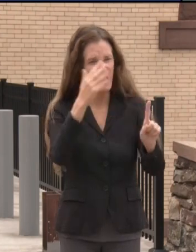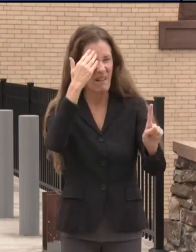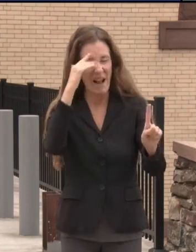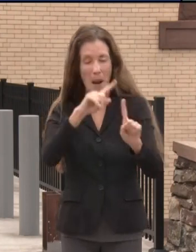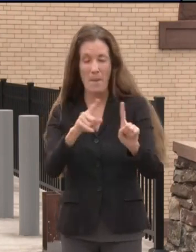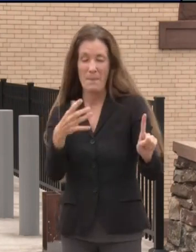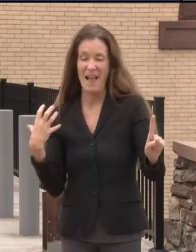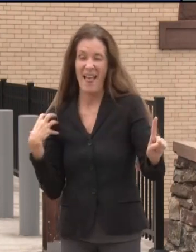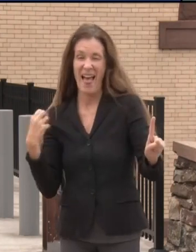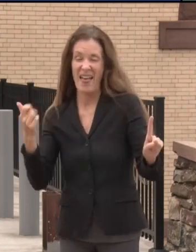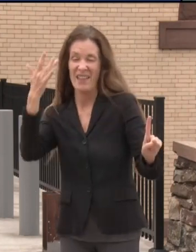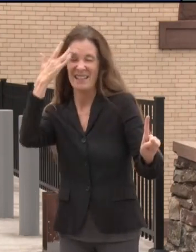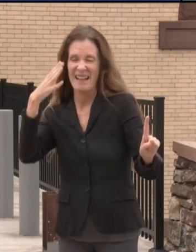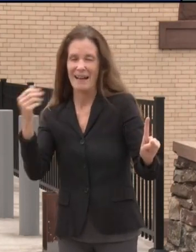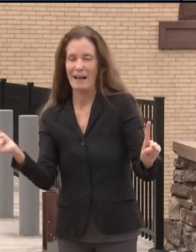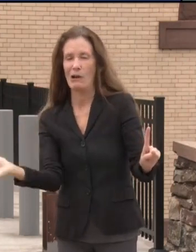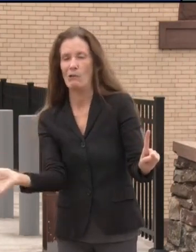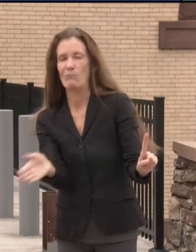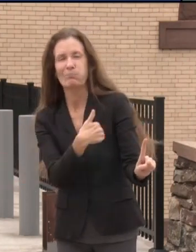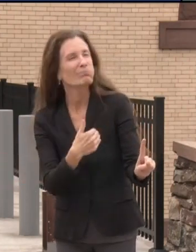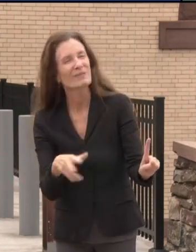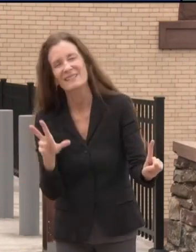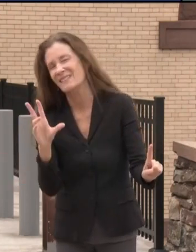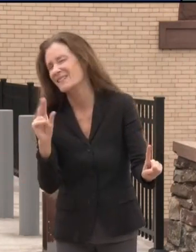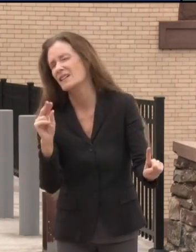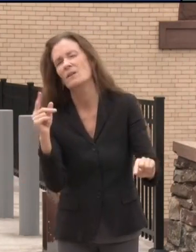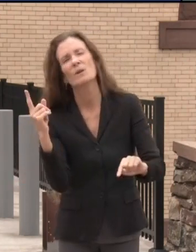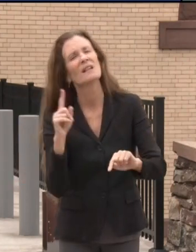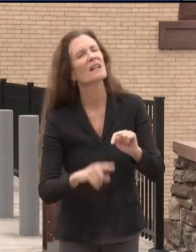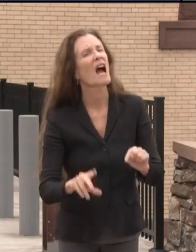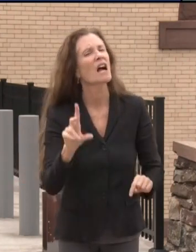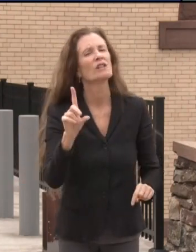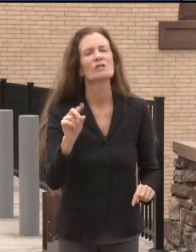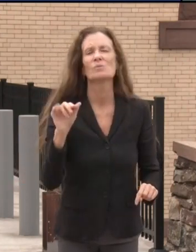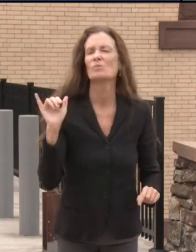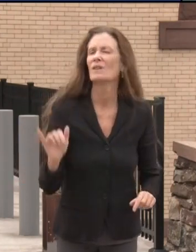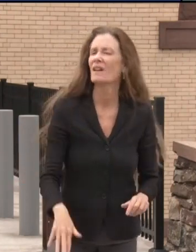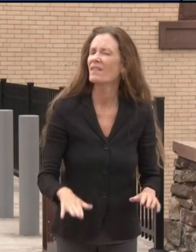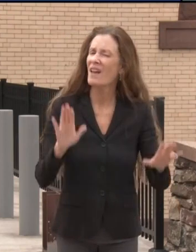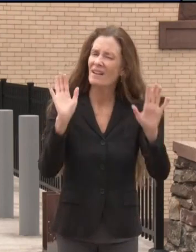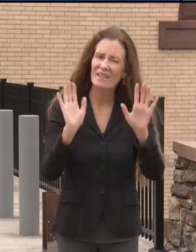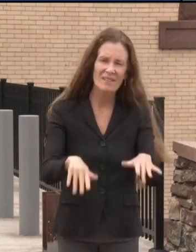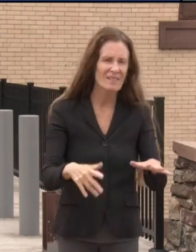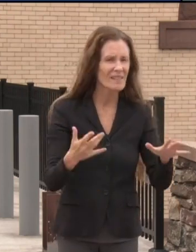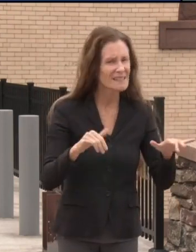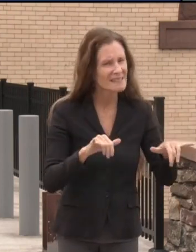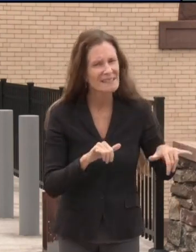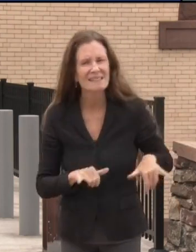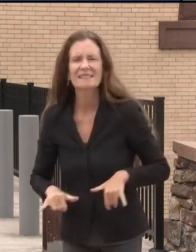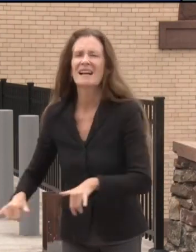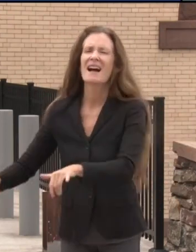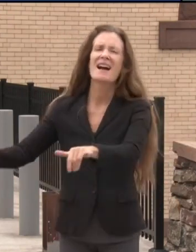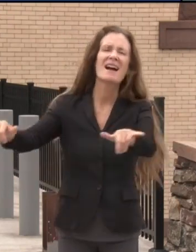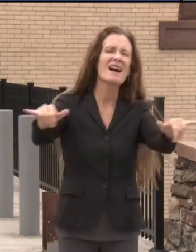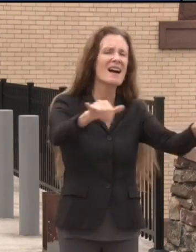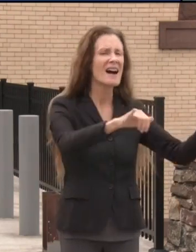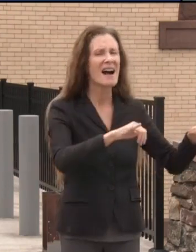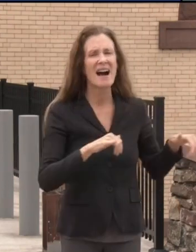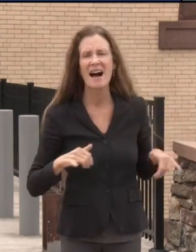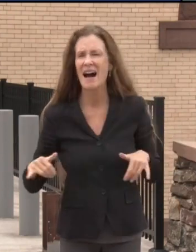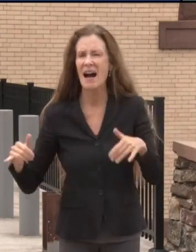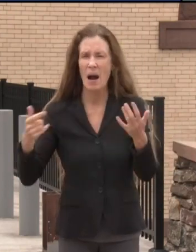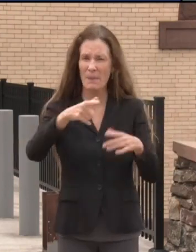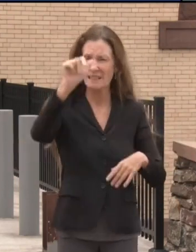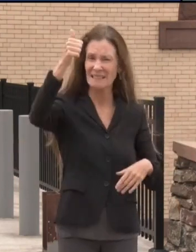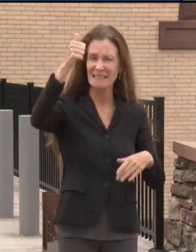workers count just as much as the workers of 10 other states that have already enacted some sort of paid sick leave. In those states, it didn't hurt the bottom line.